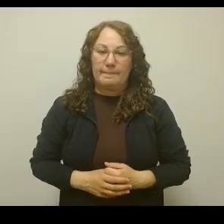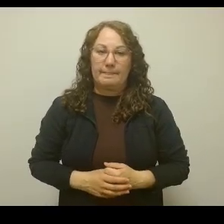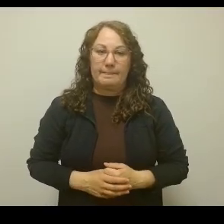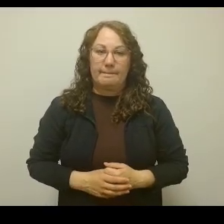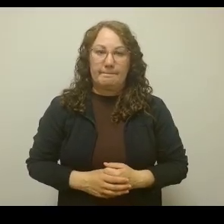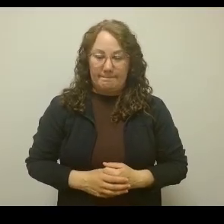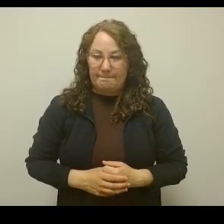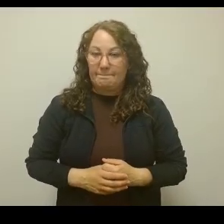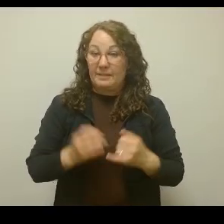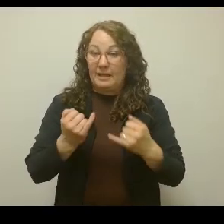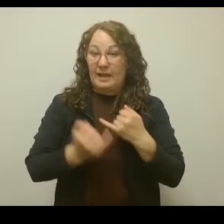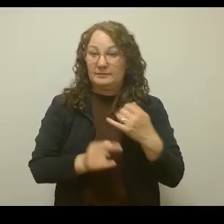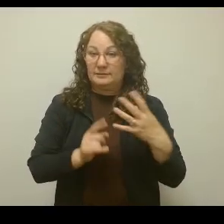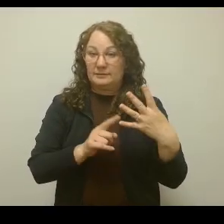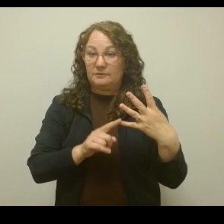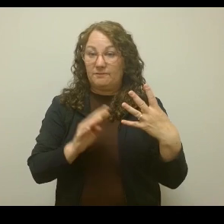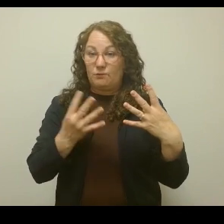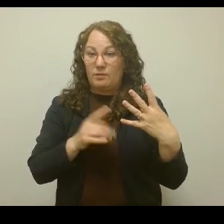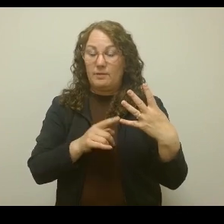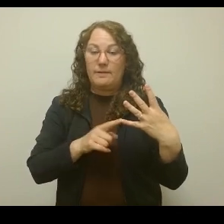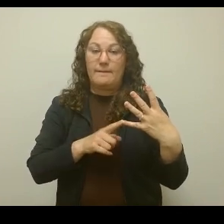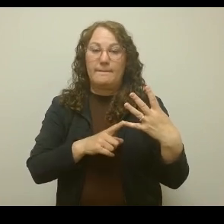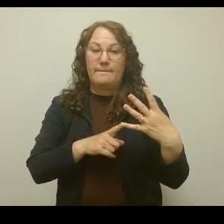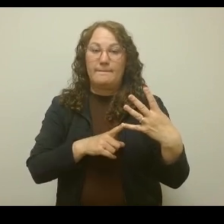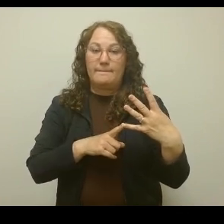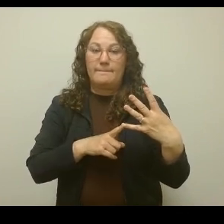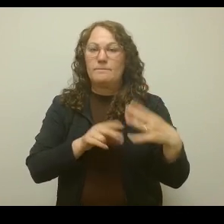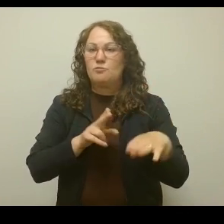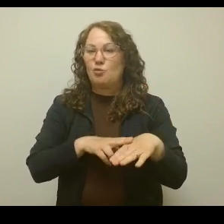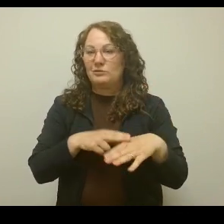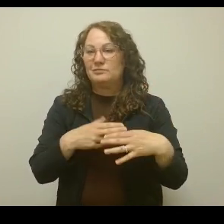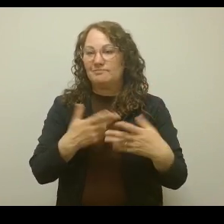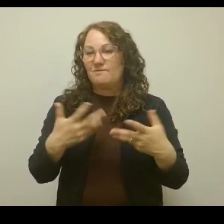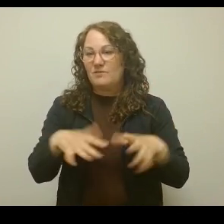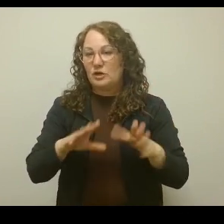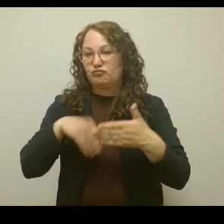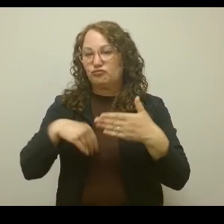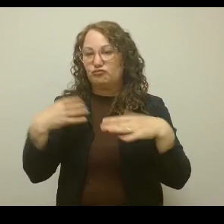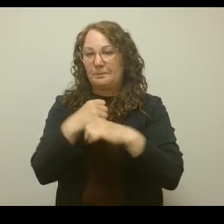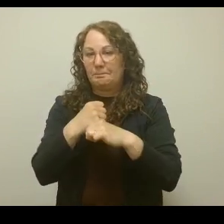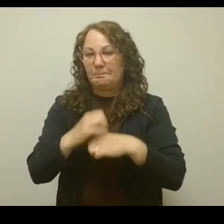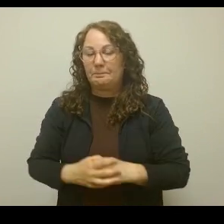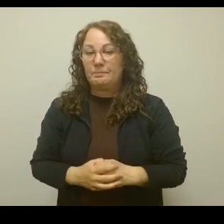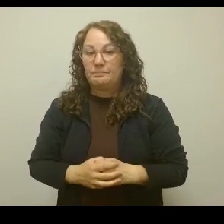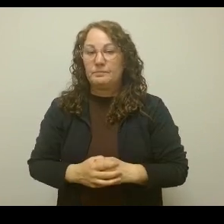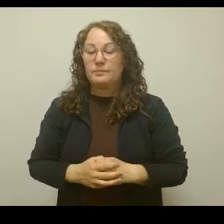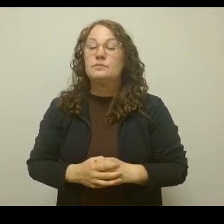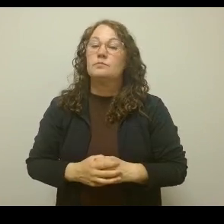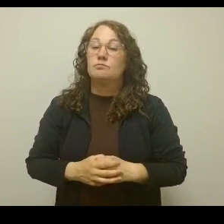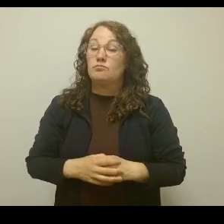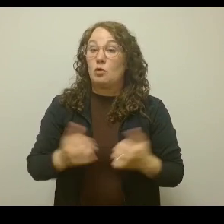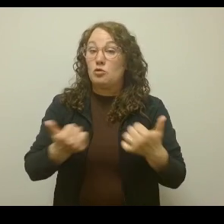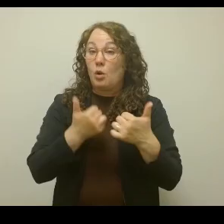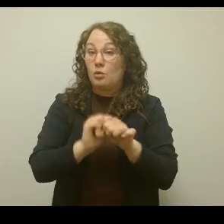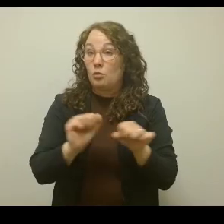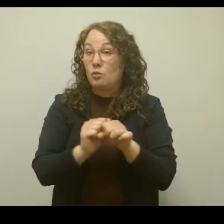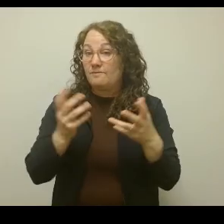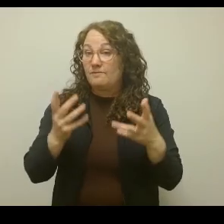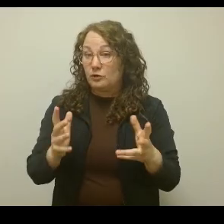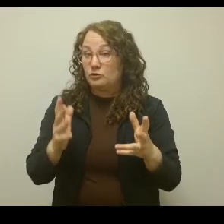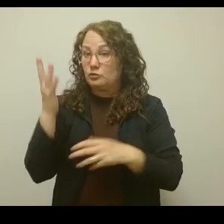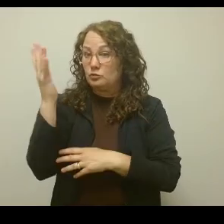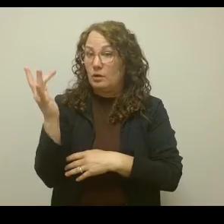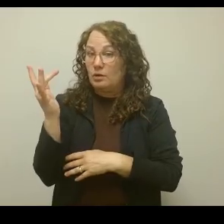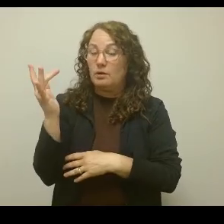And the last step, step 4, is to, of course, complete the summary. So we've done a lot of the work because